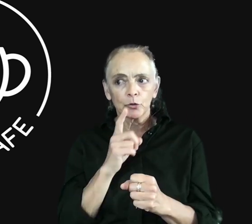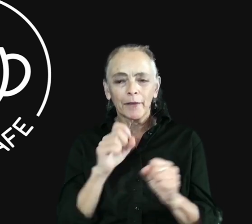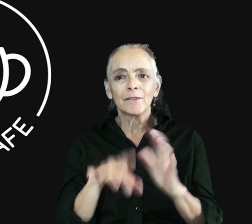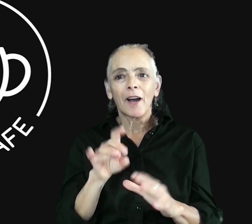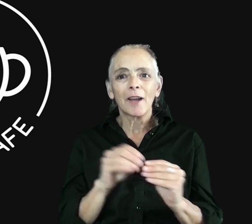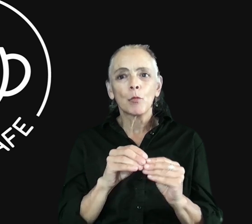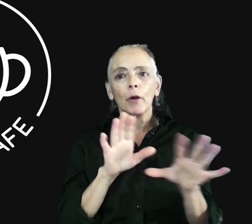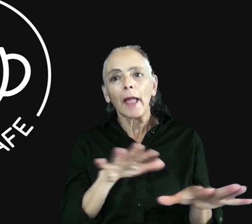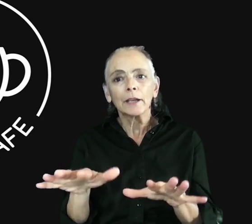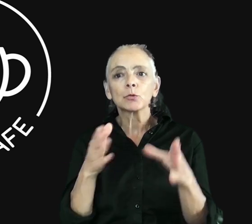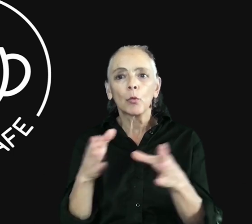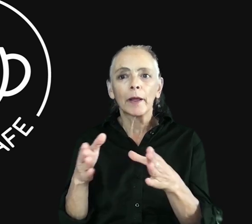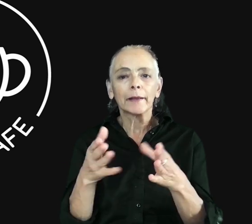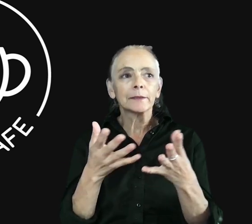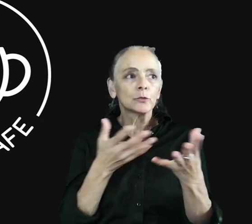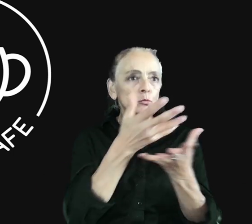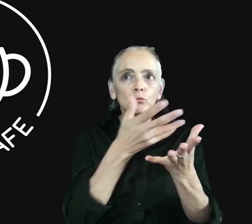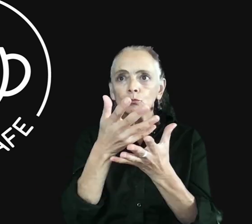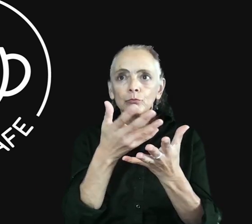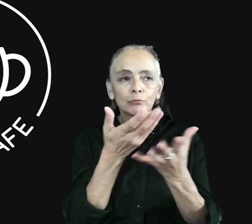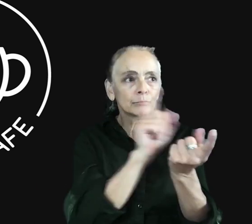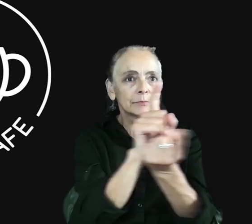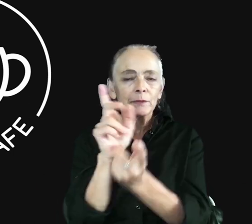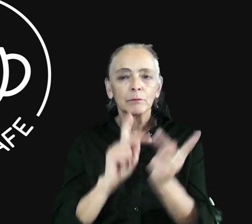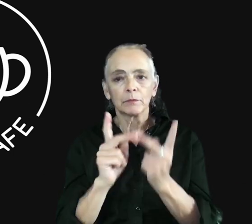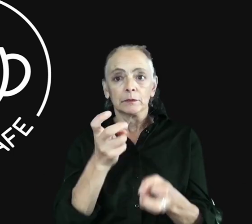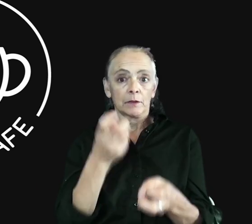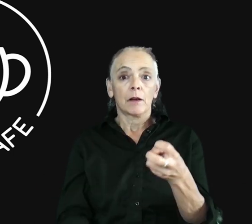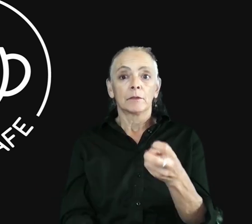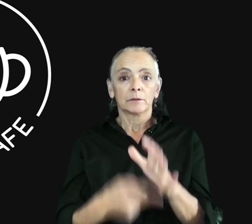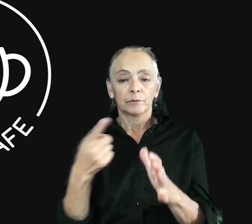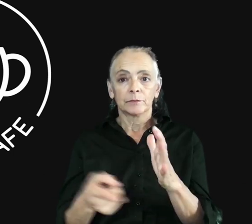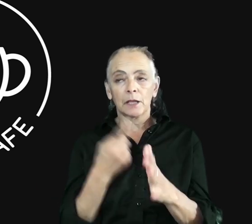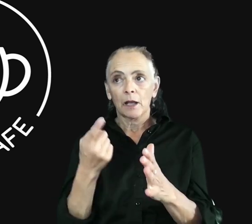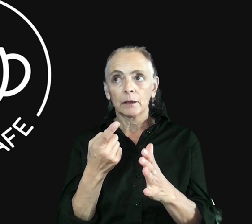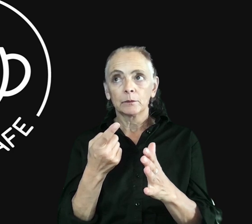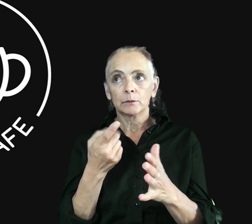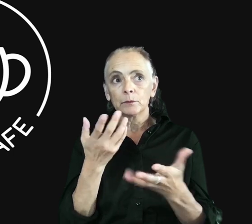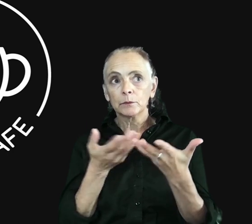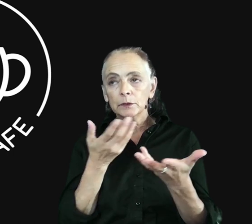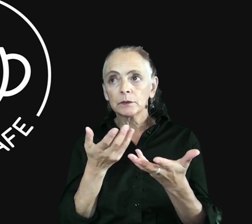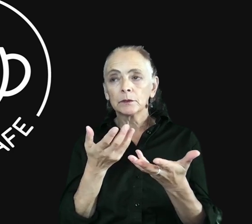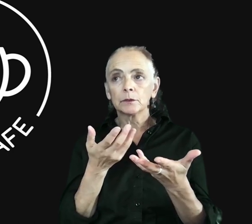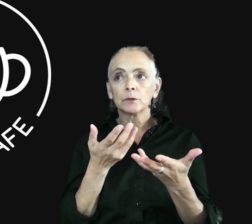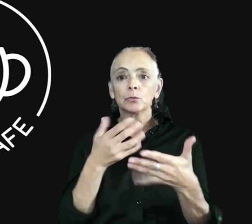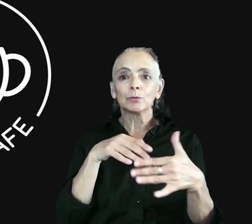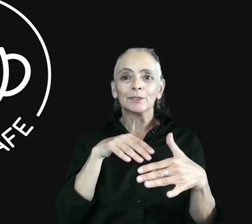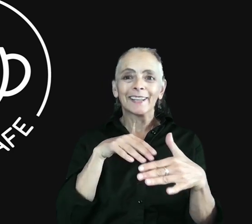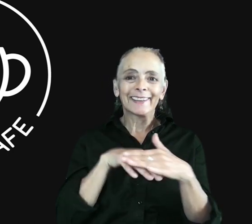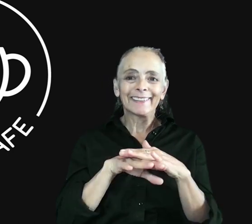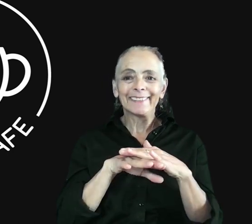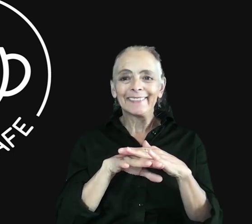casual ways to get to know people it's been difficult for them to sometimes make their way into the inner